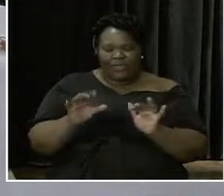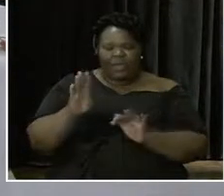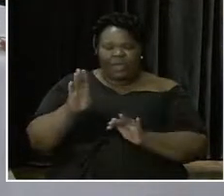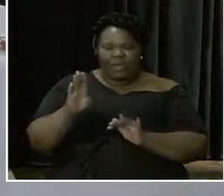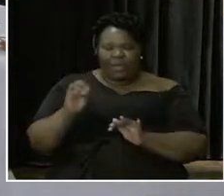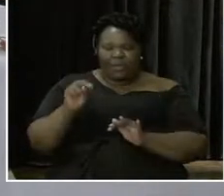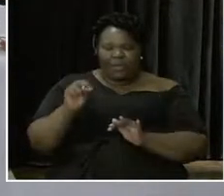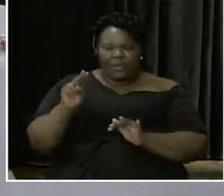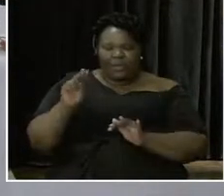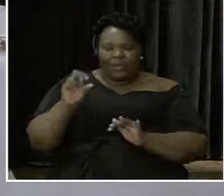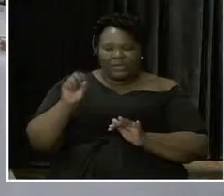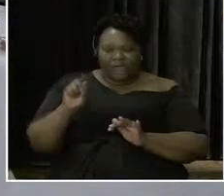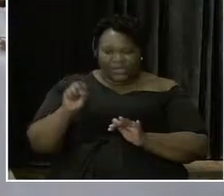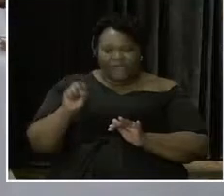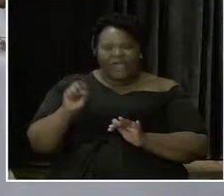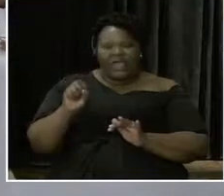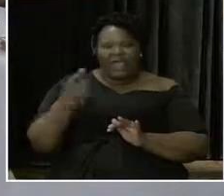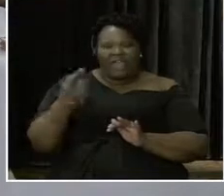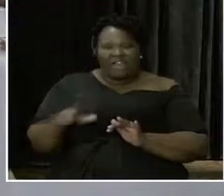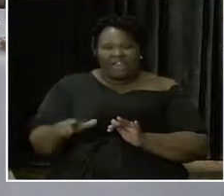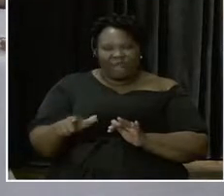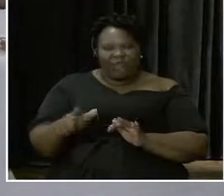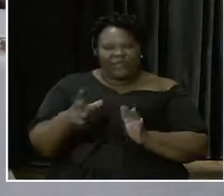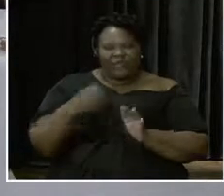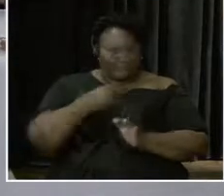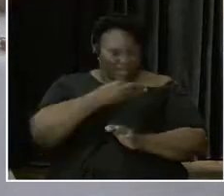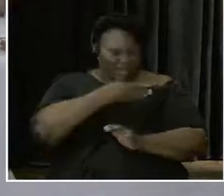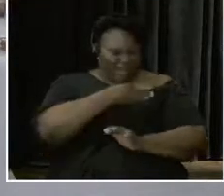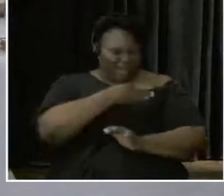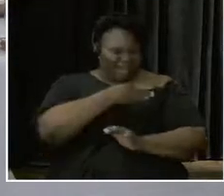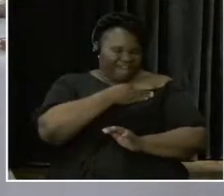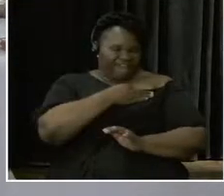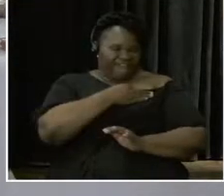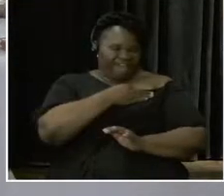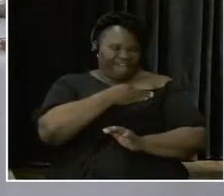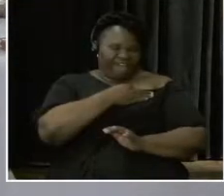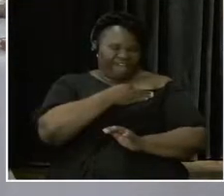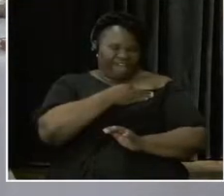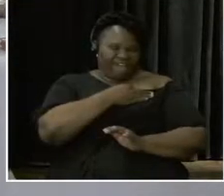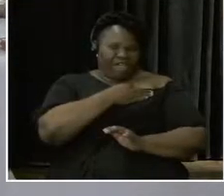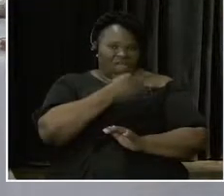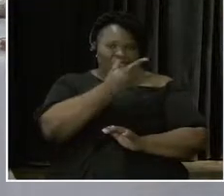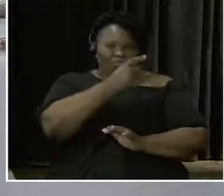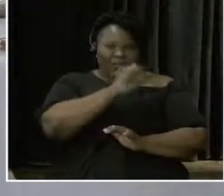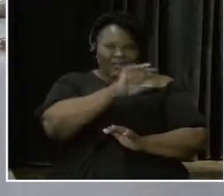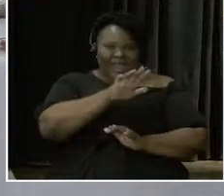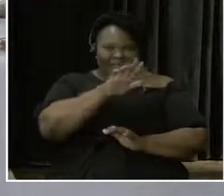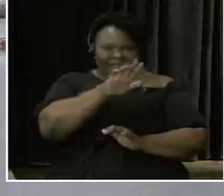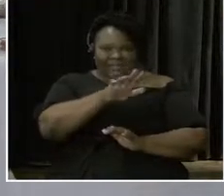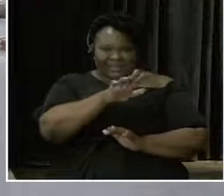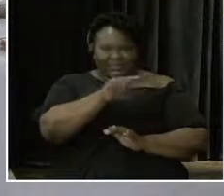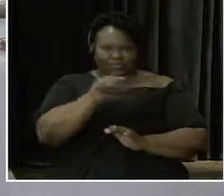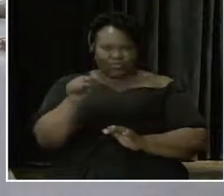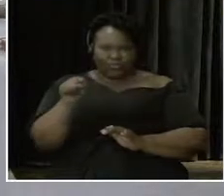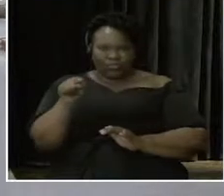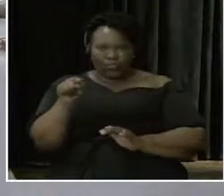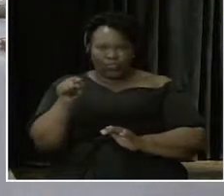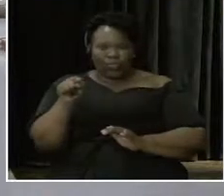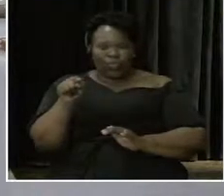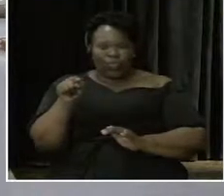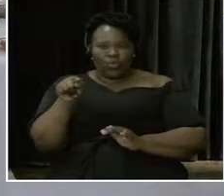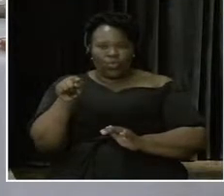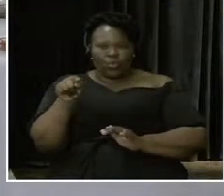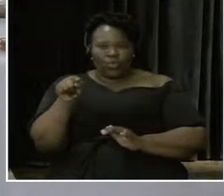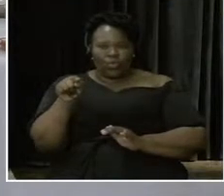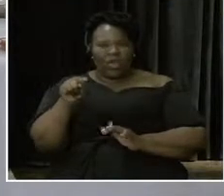bonuses are for staff that are from 2019 to